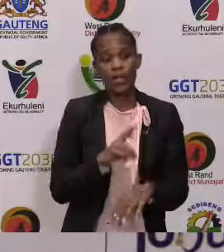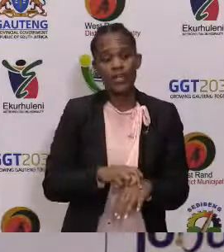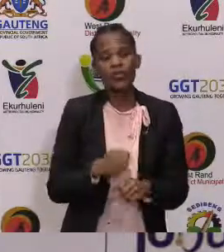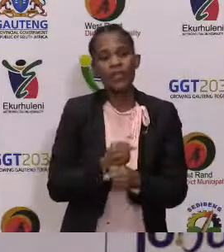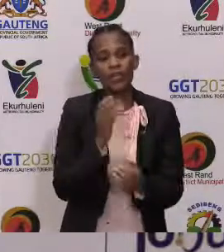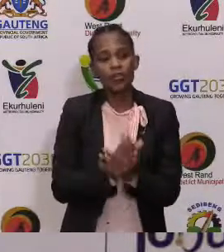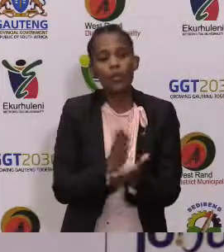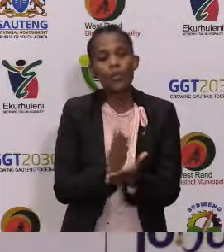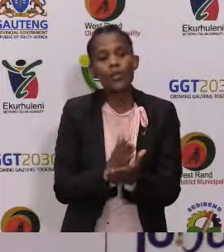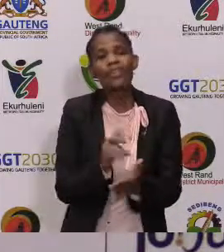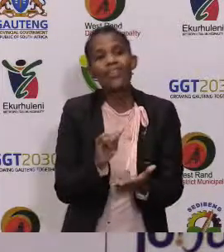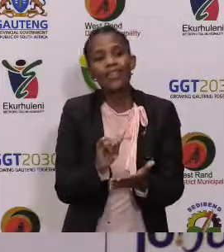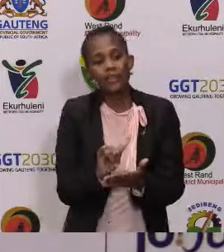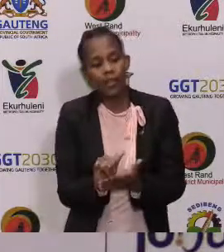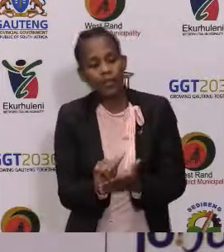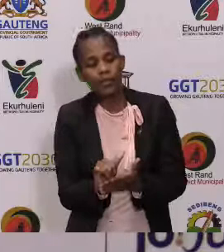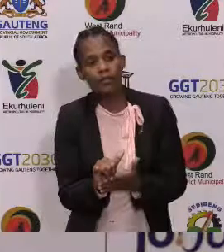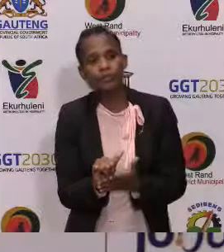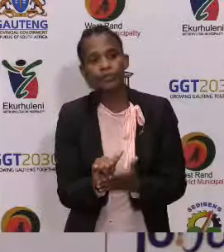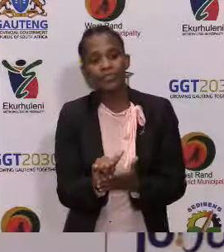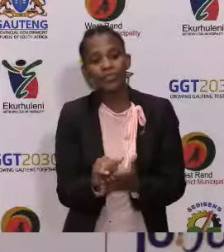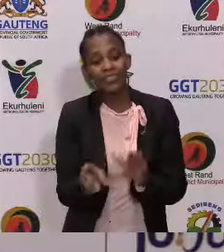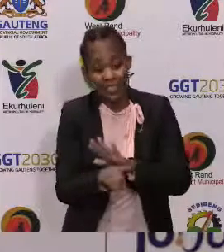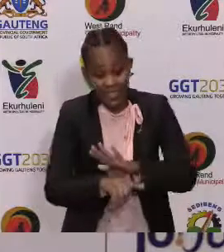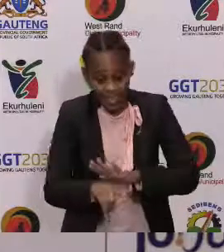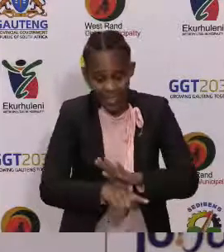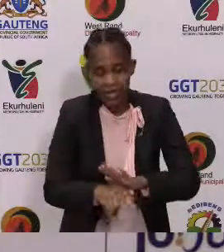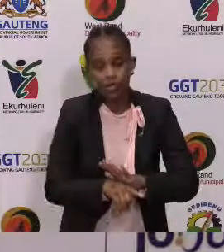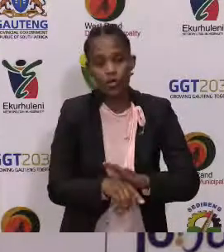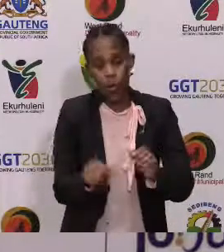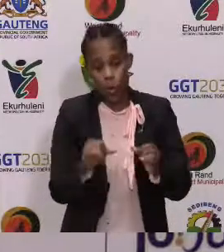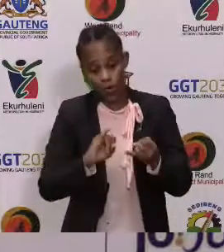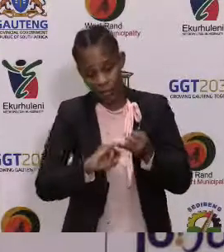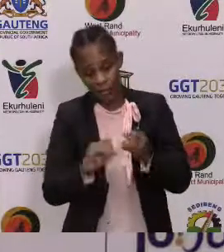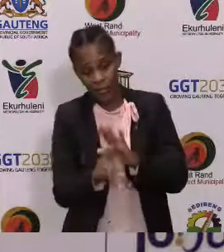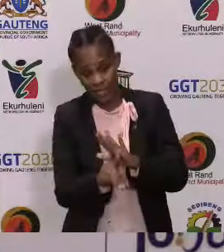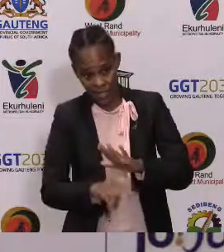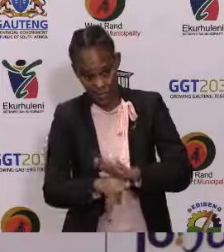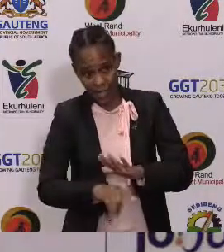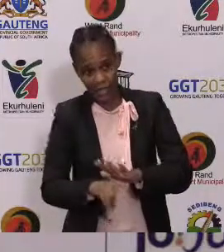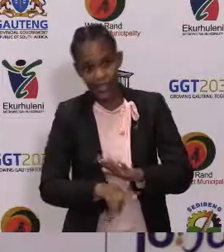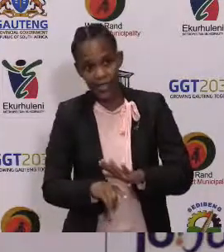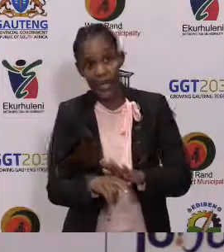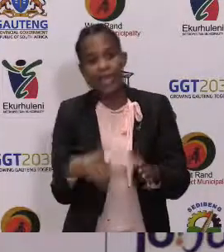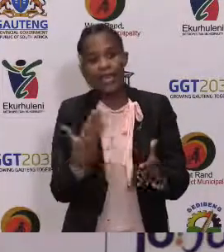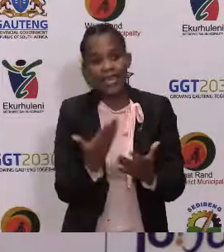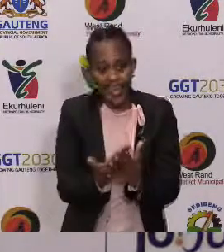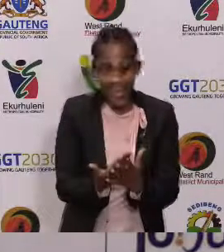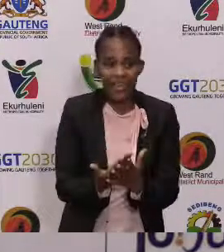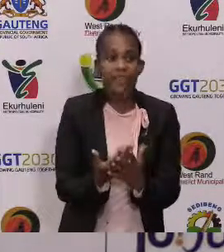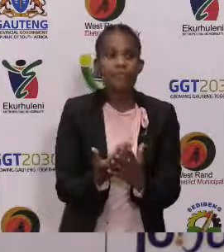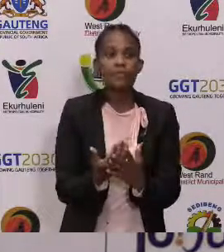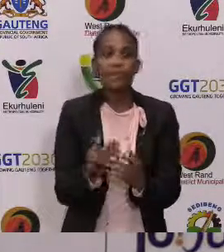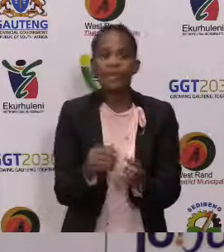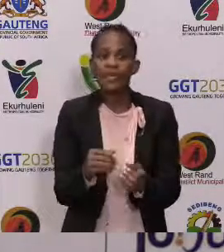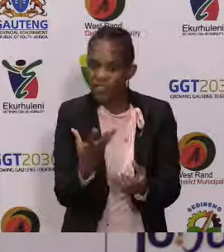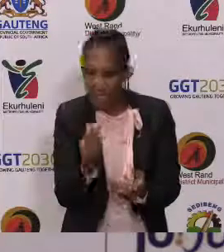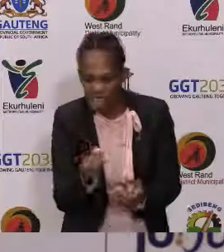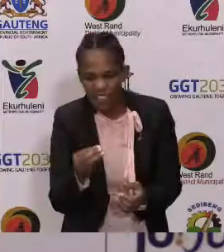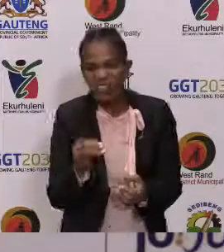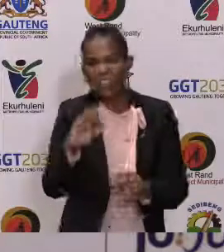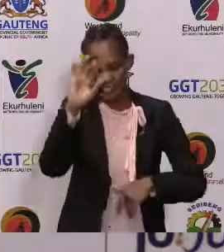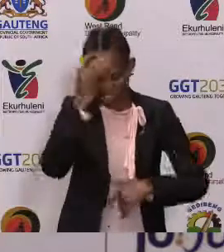that at least the districts or sub-districts at least is able to then, in terms of the patient care and